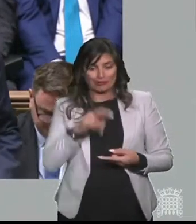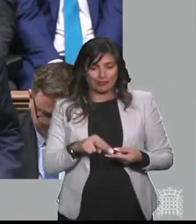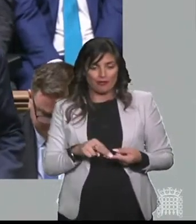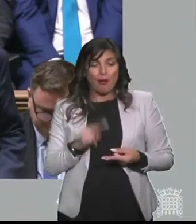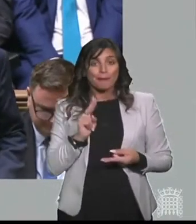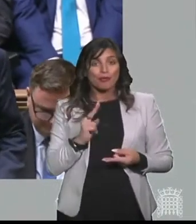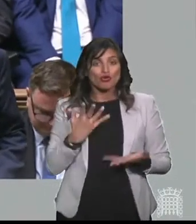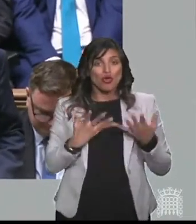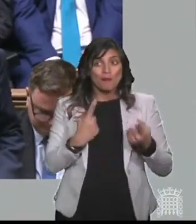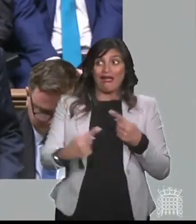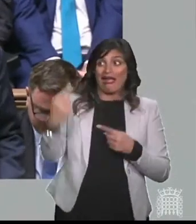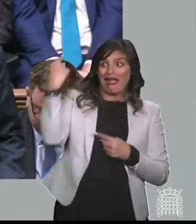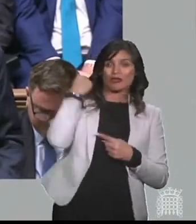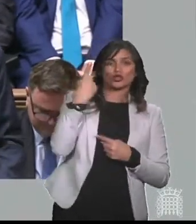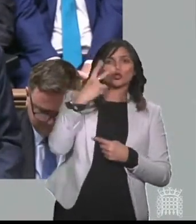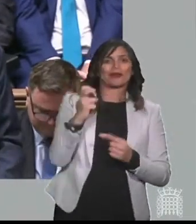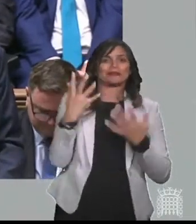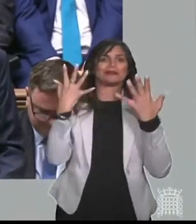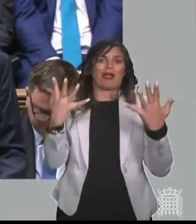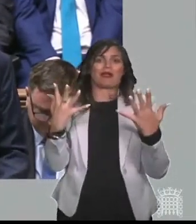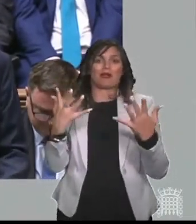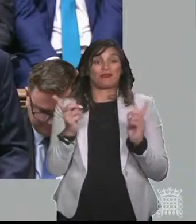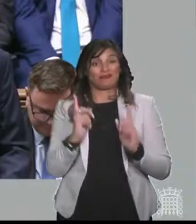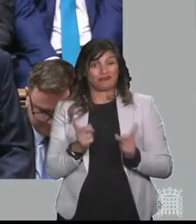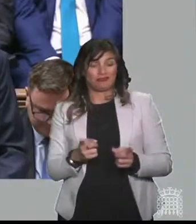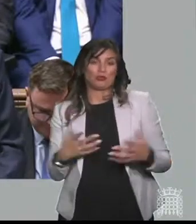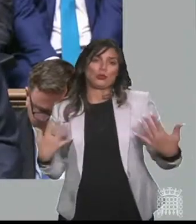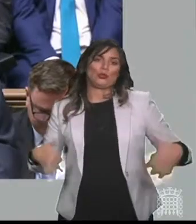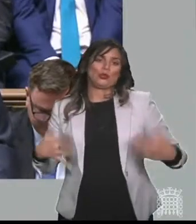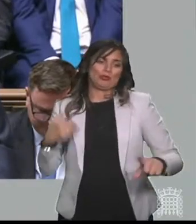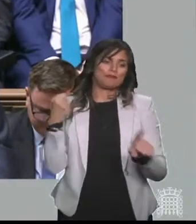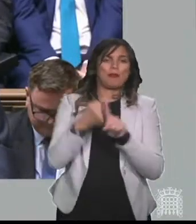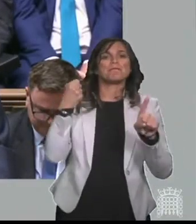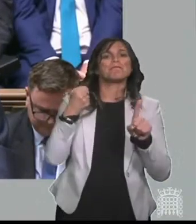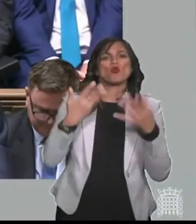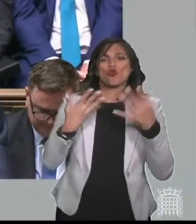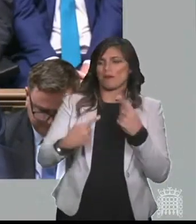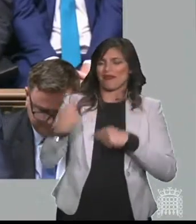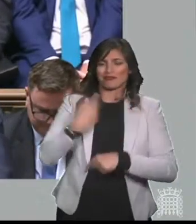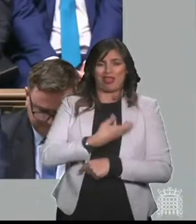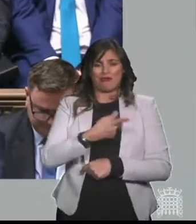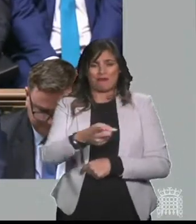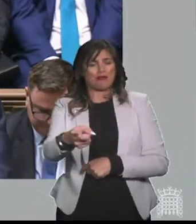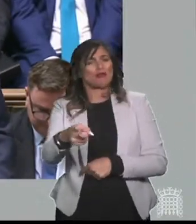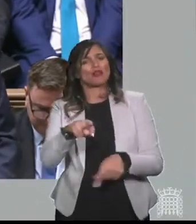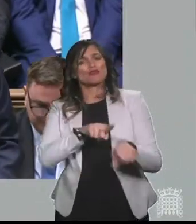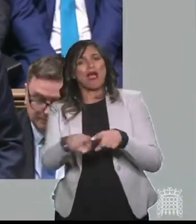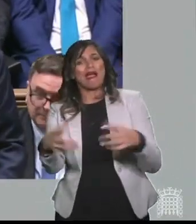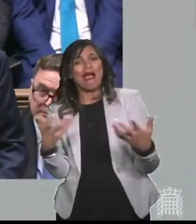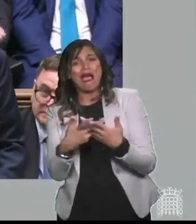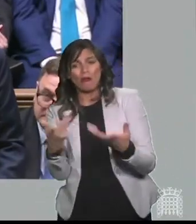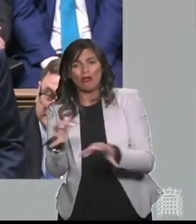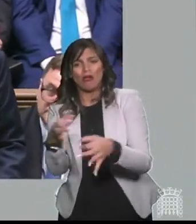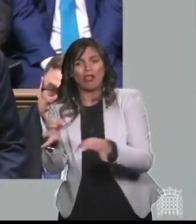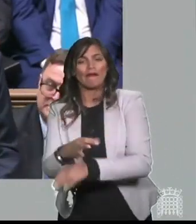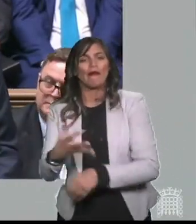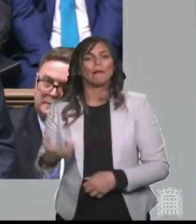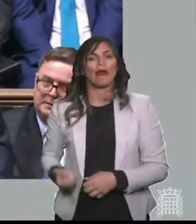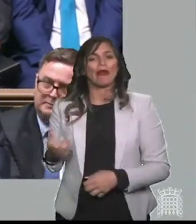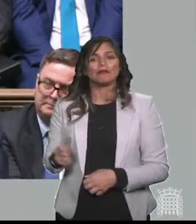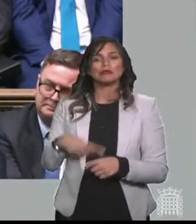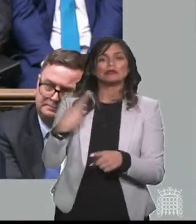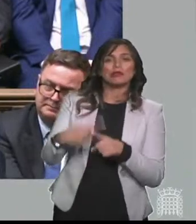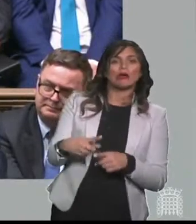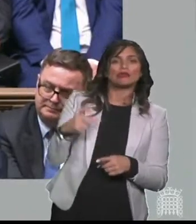compared to 2010. And that is the difference. The party opposite tried to reduce poverty by tinkering with benefits and tax